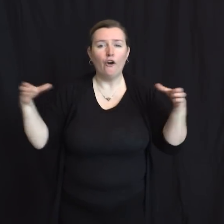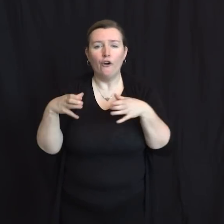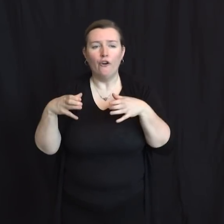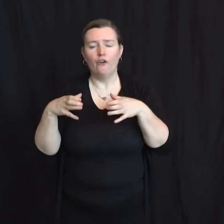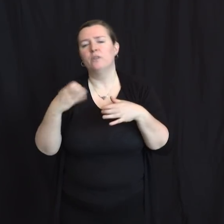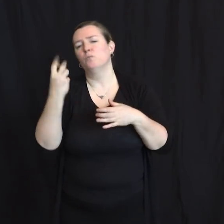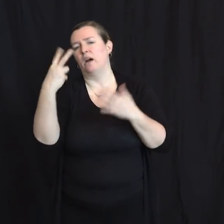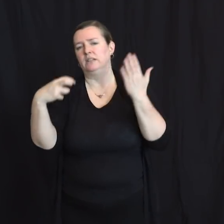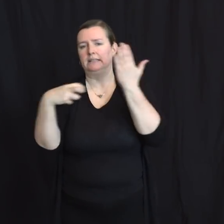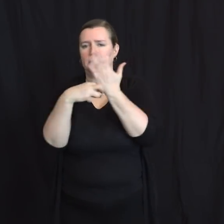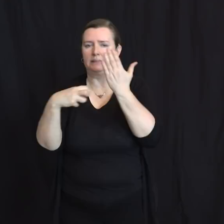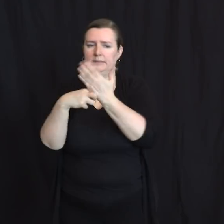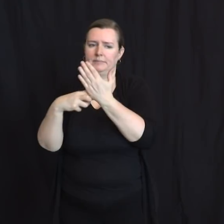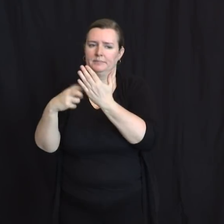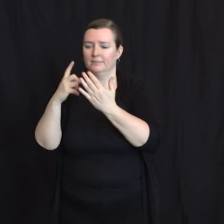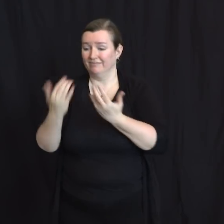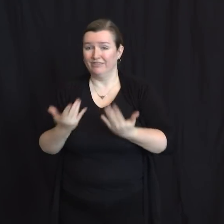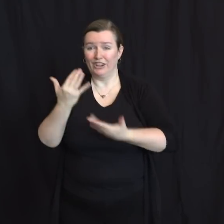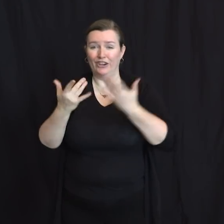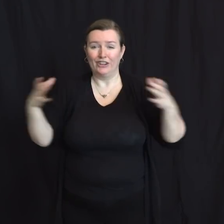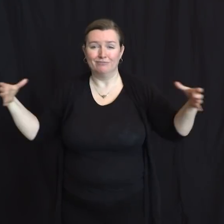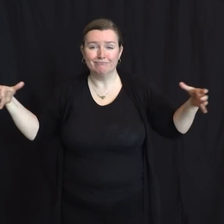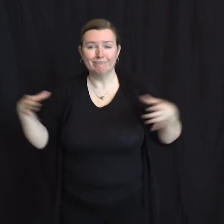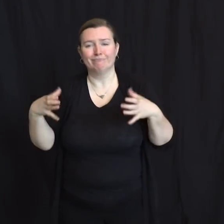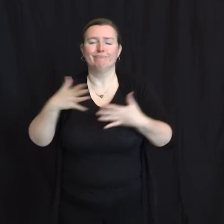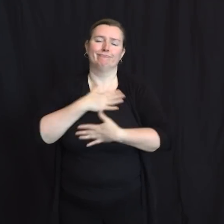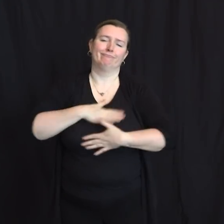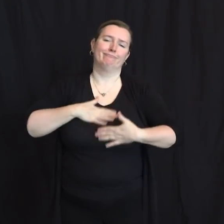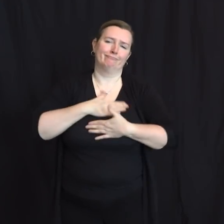were just socializing with alcohol.